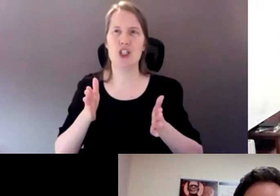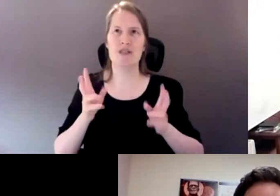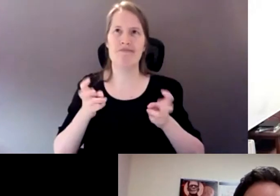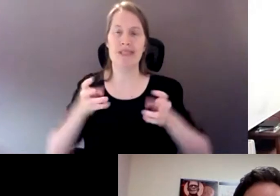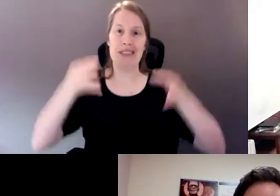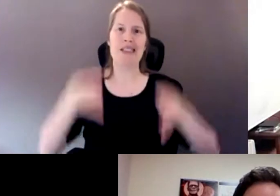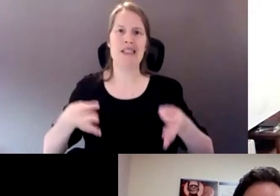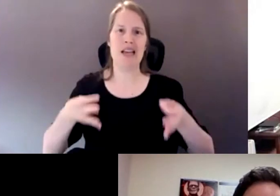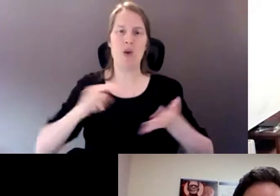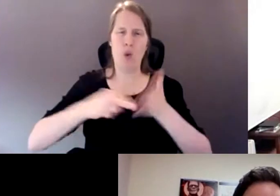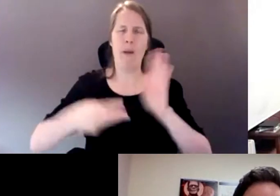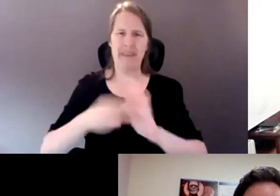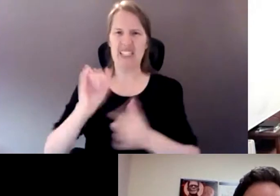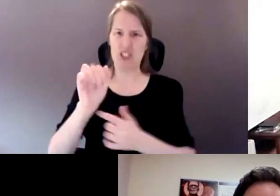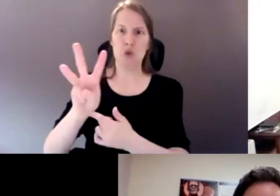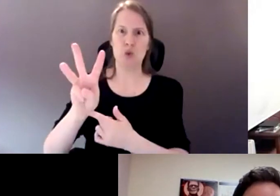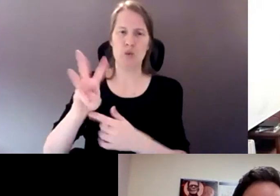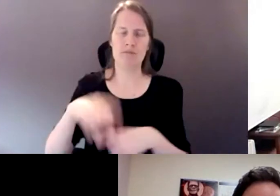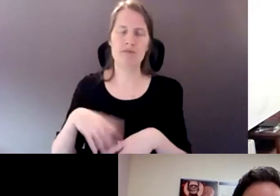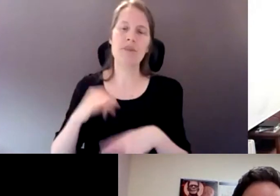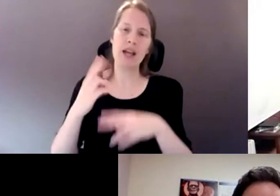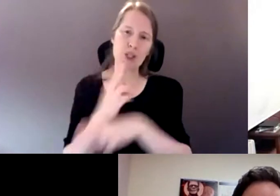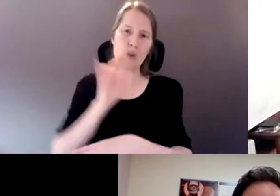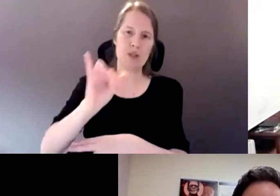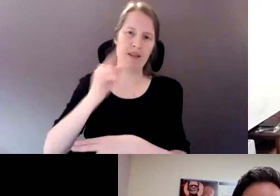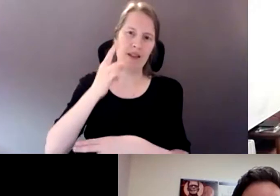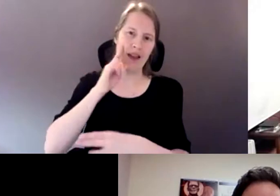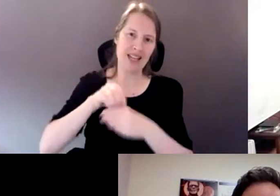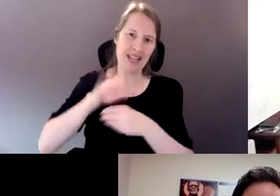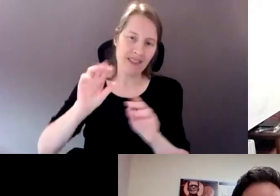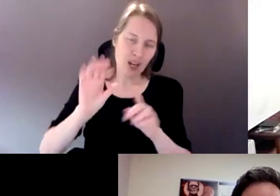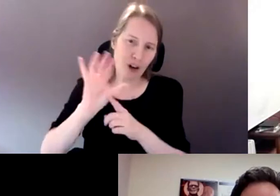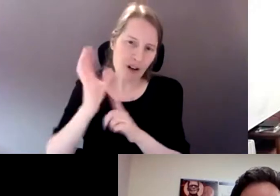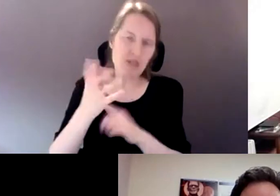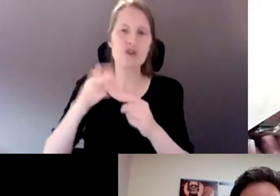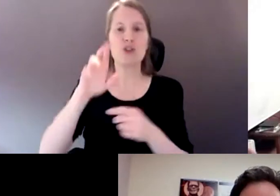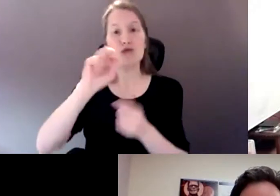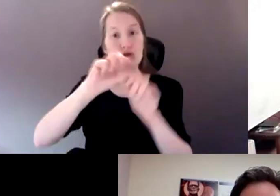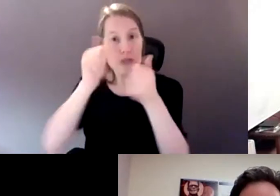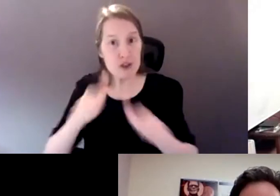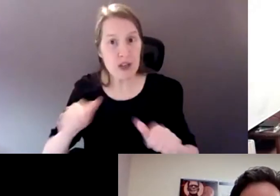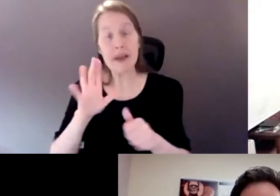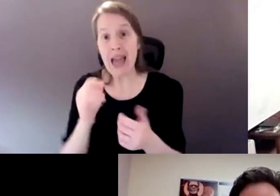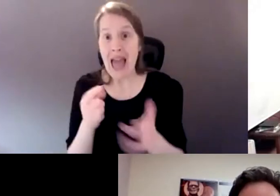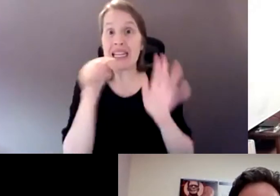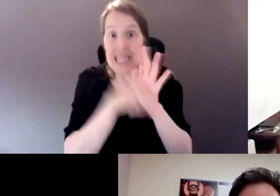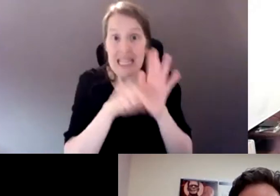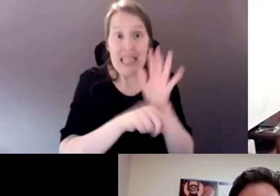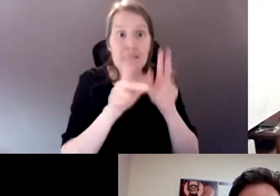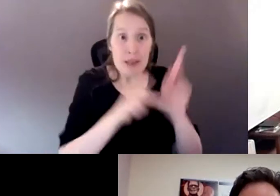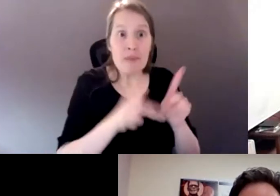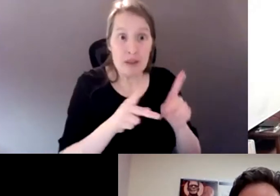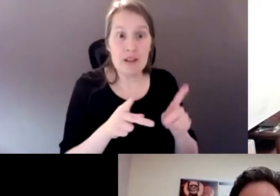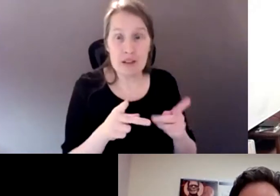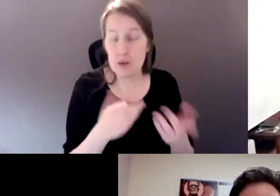decide what a Jew is and put that to work in creating their society, reshaping their society, and even killing people who may be Jews, may